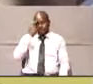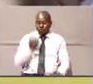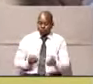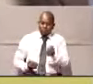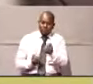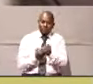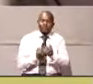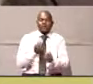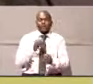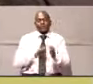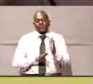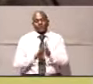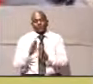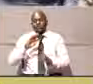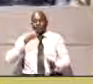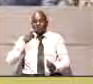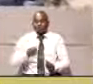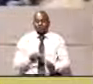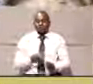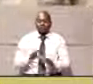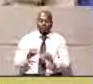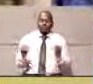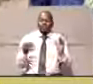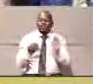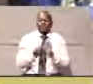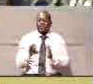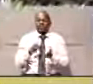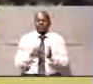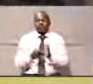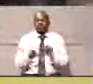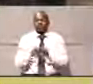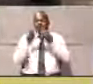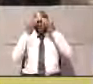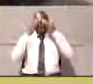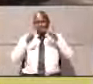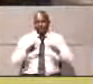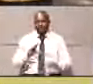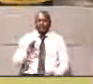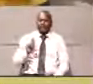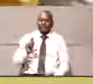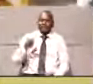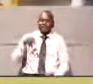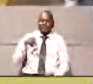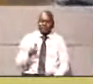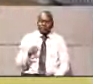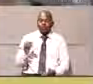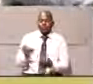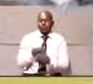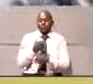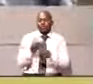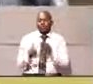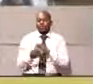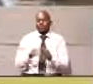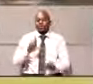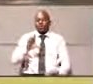support of because Development the, Response to Displacement Impact Project, also known as Dr. Deep, has built new structures for